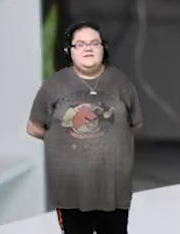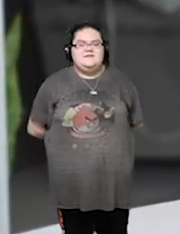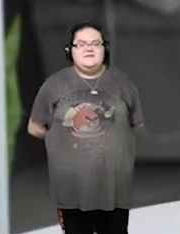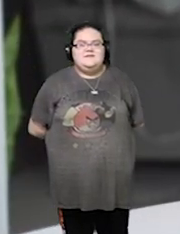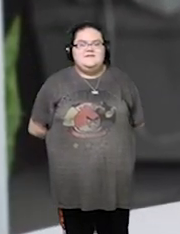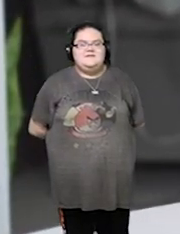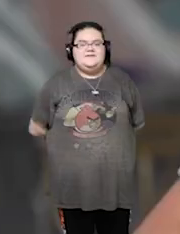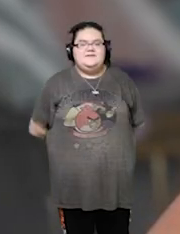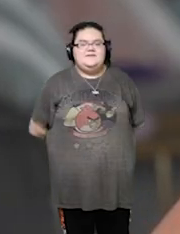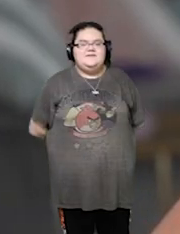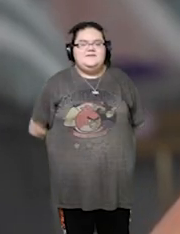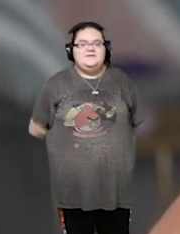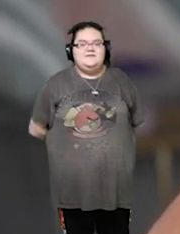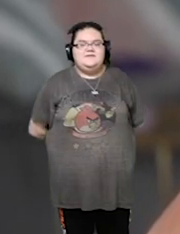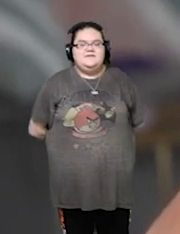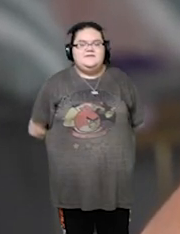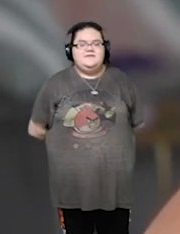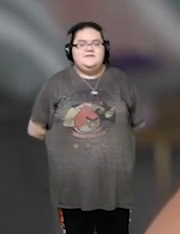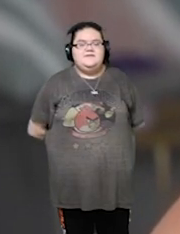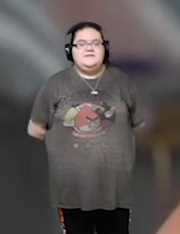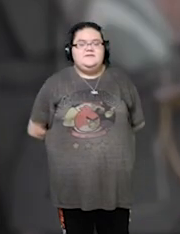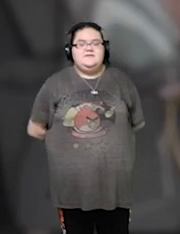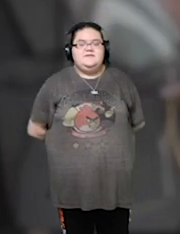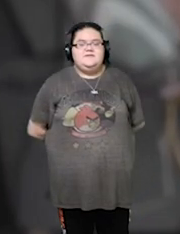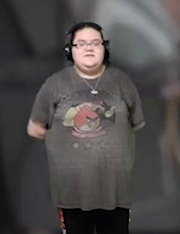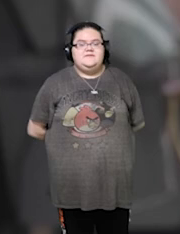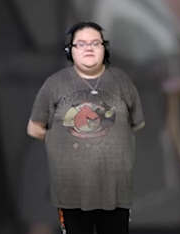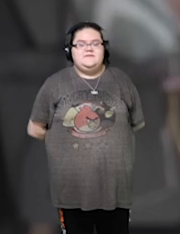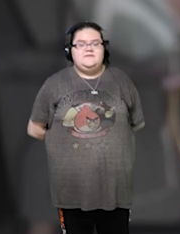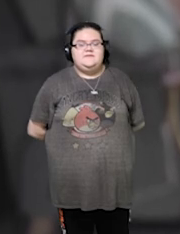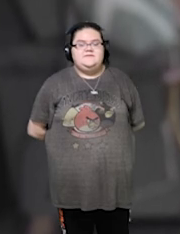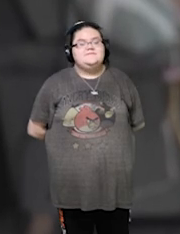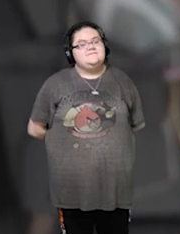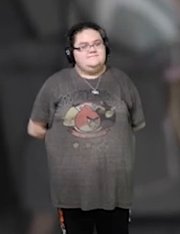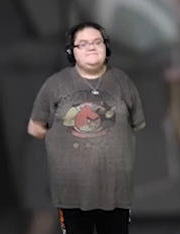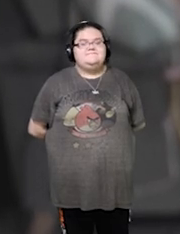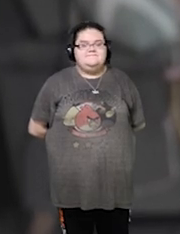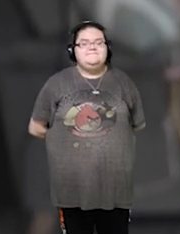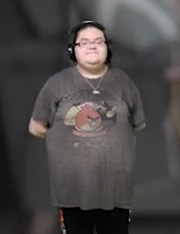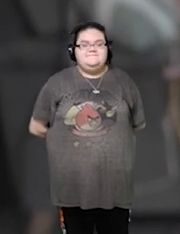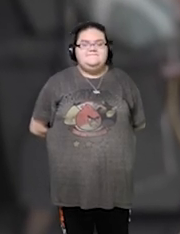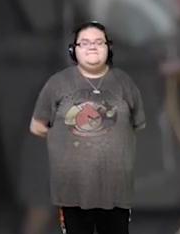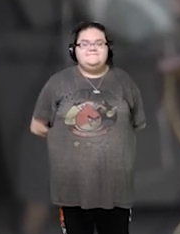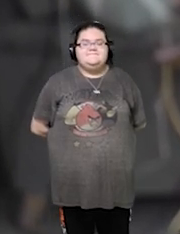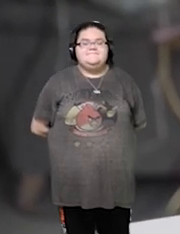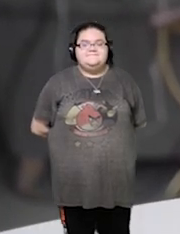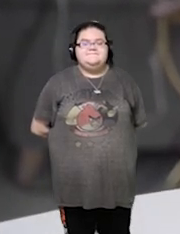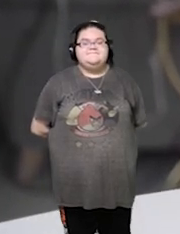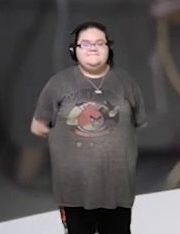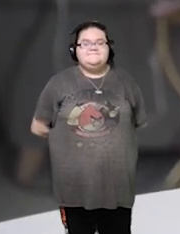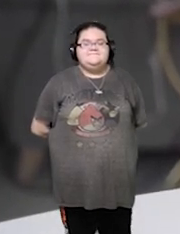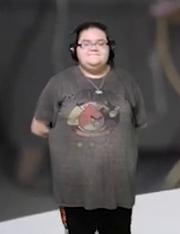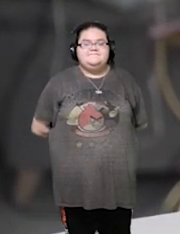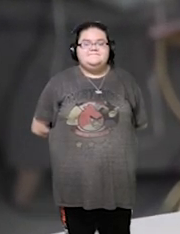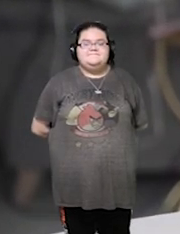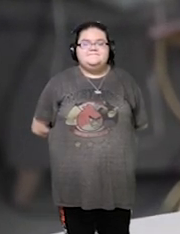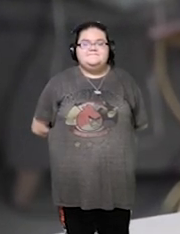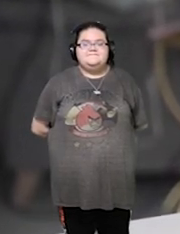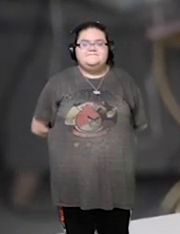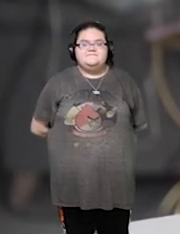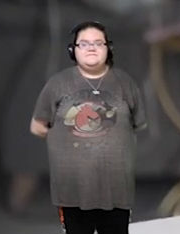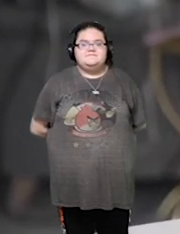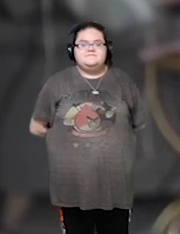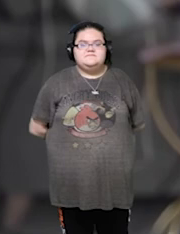Well, that's a great clue. Reverso, Swiss. Hey, the Swiss do make some good watches. Swiss made, 1,000 hours control.